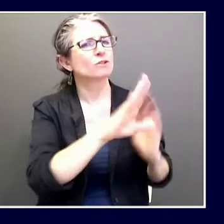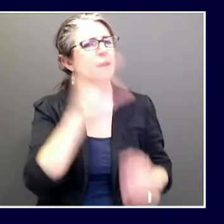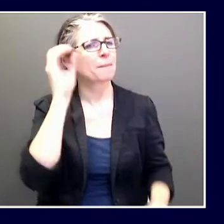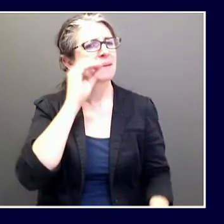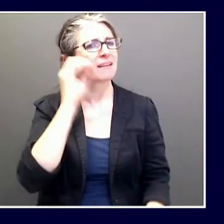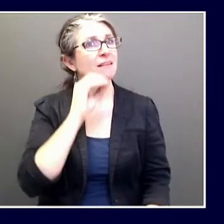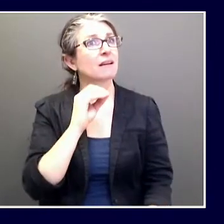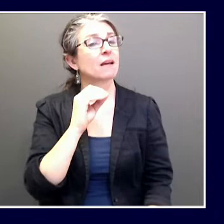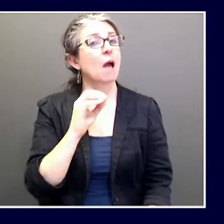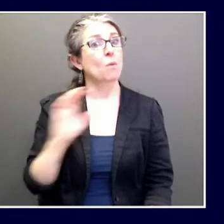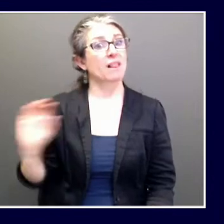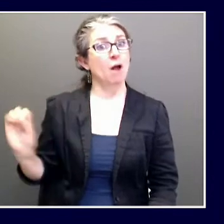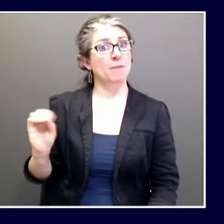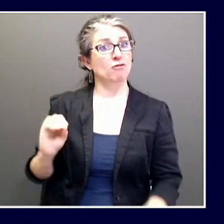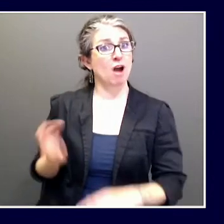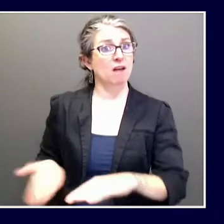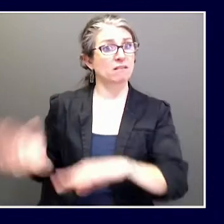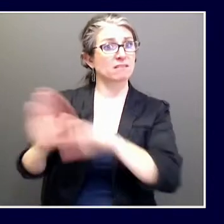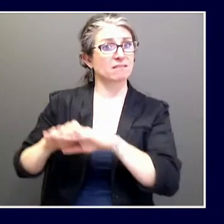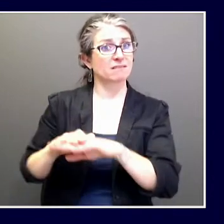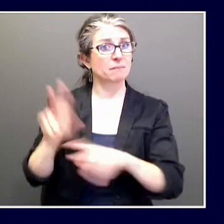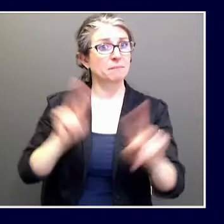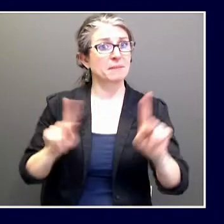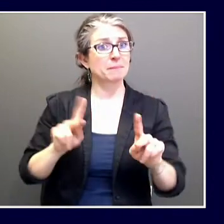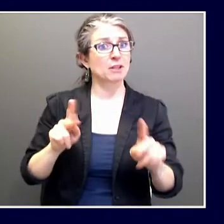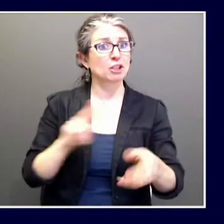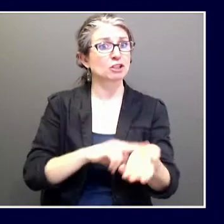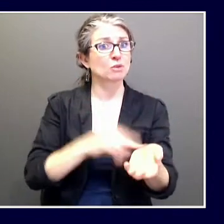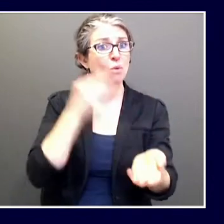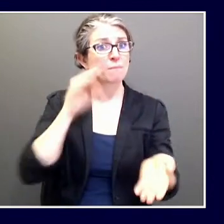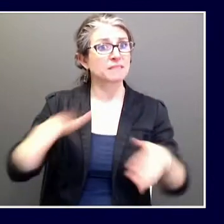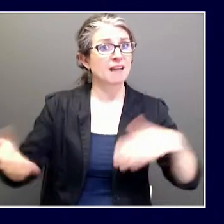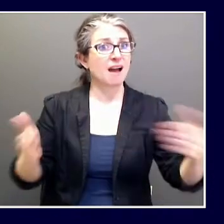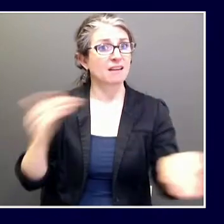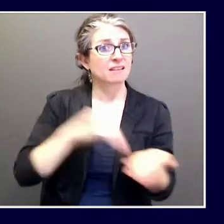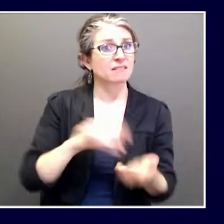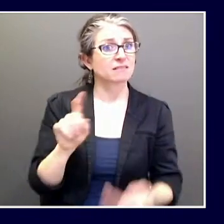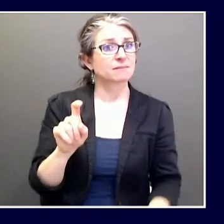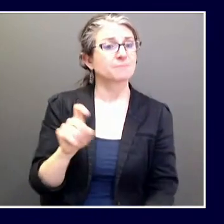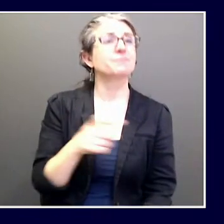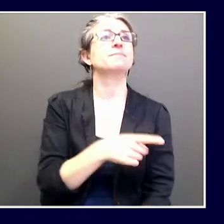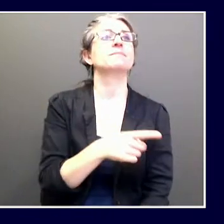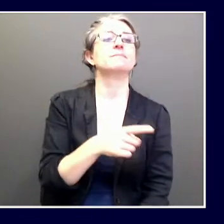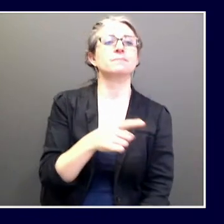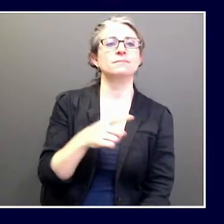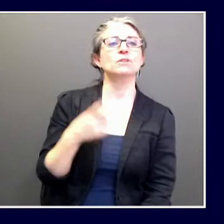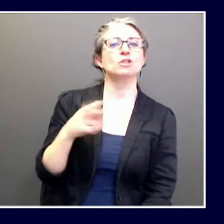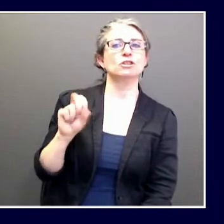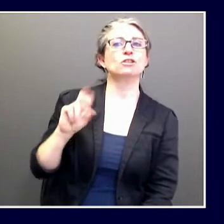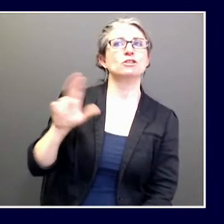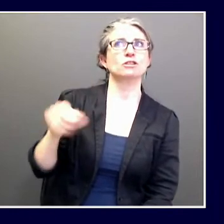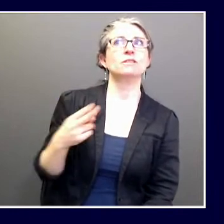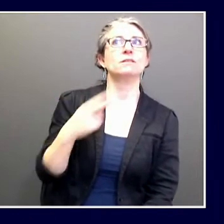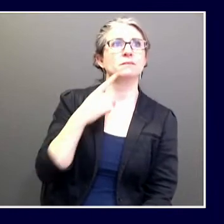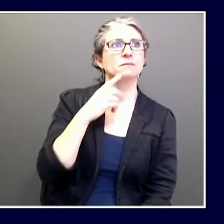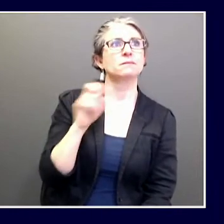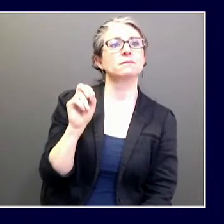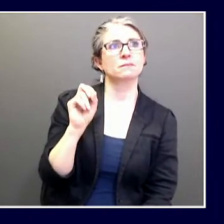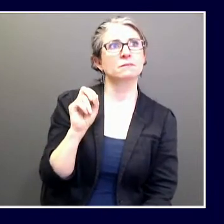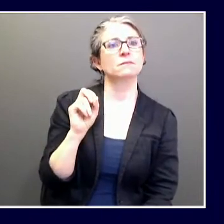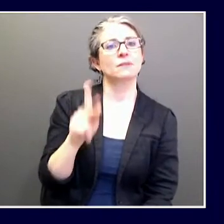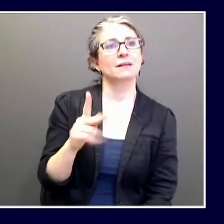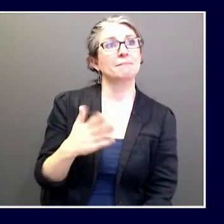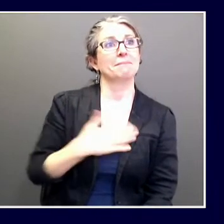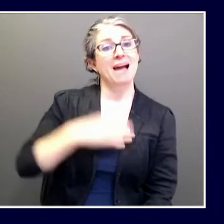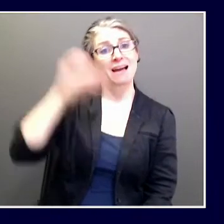surge right now? Sure, I can start, Commissioner, if you want. So, David, as it relates to Omicron, too early to tell. Really too early to